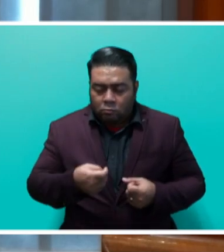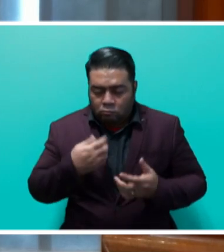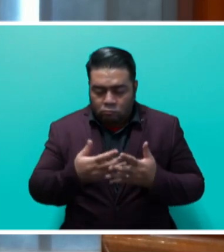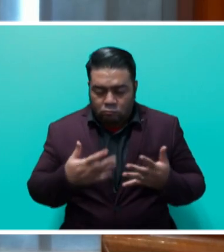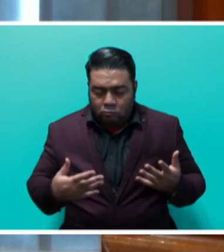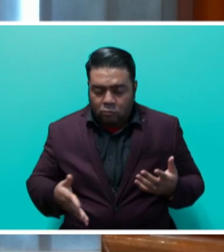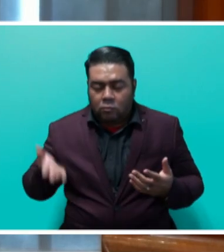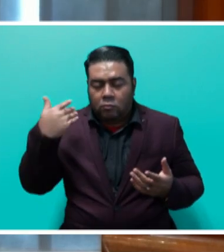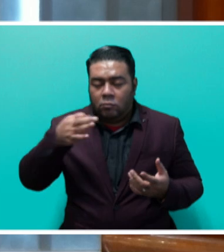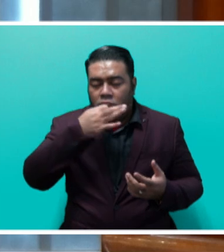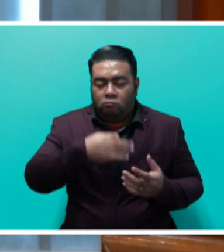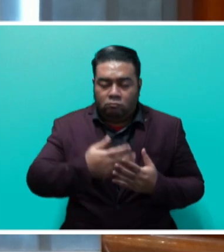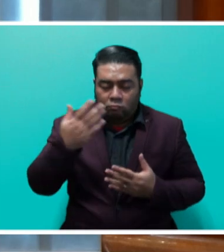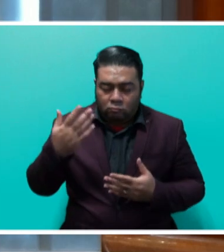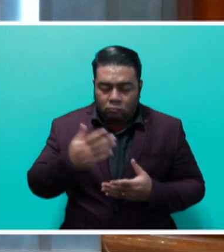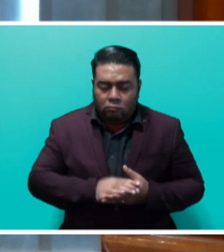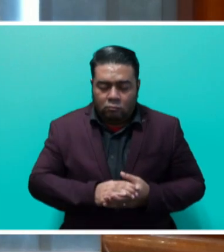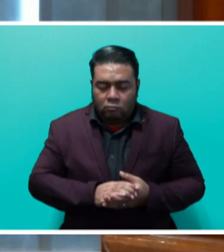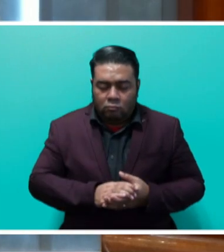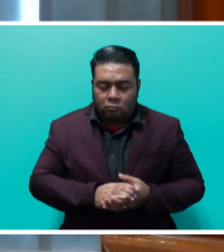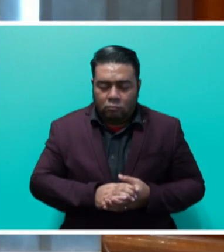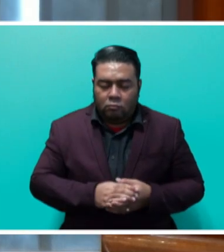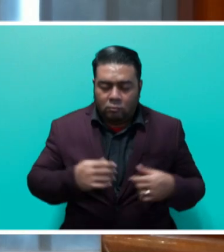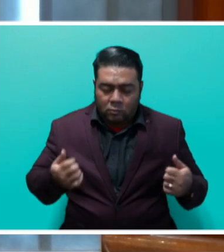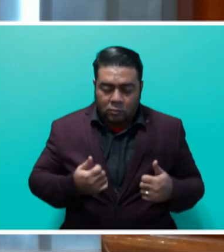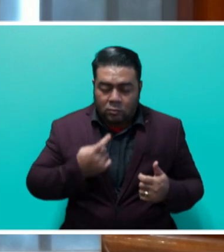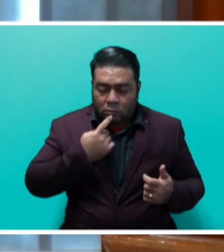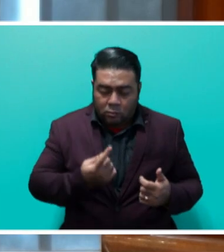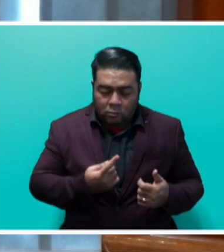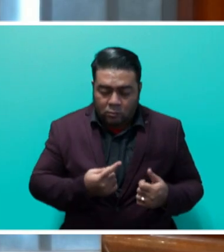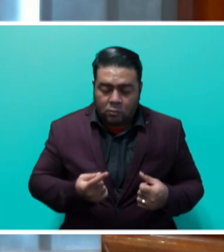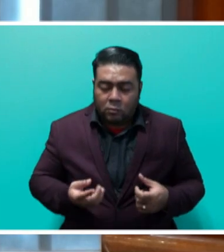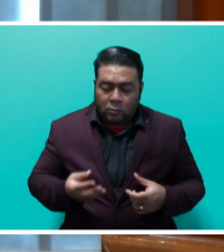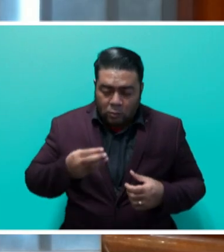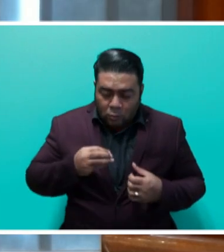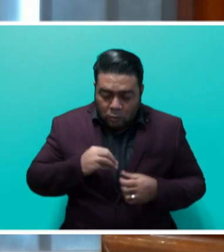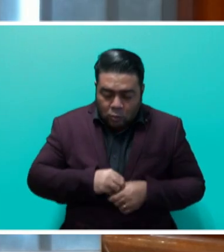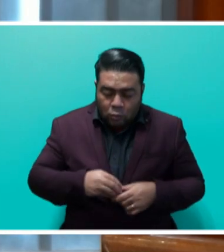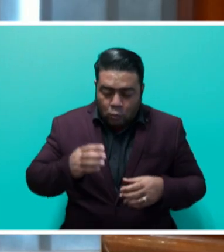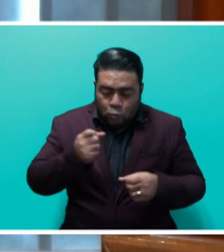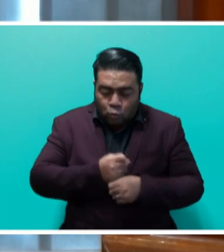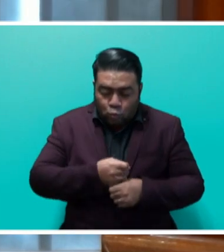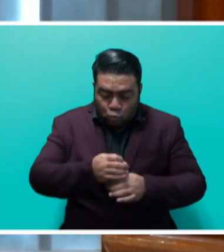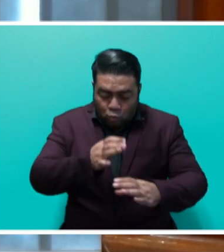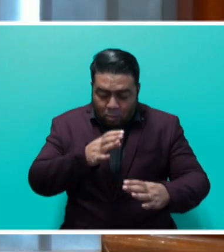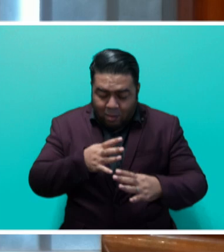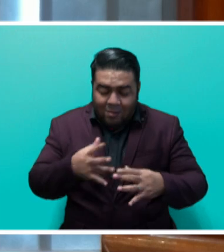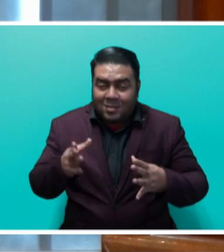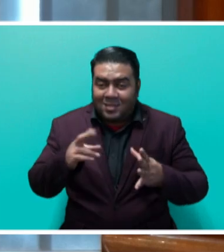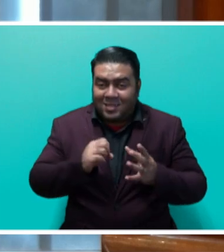last few days of ICT. Suffice to say, sir, that with the entry of Google, the entry of